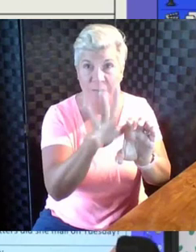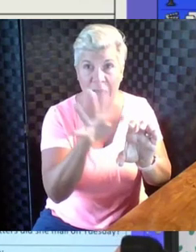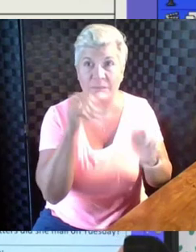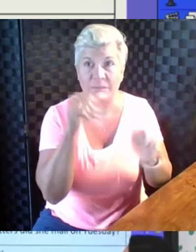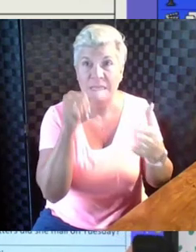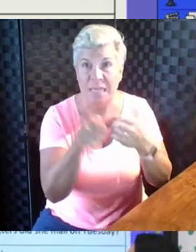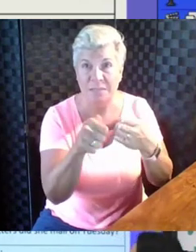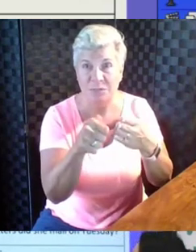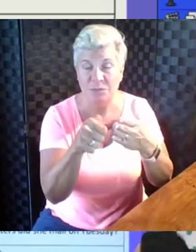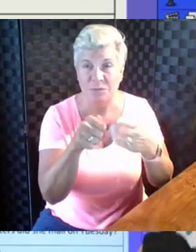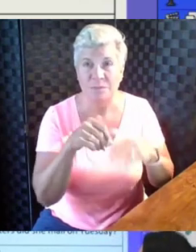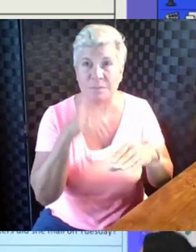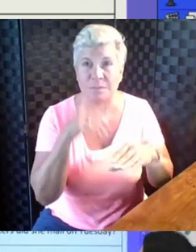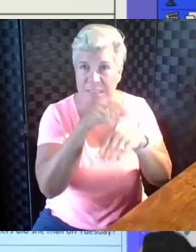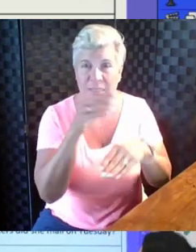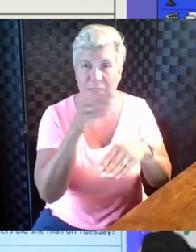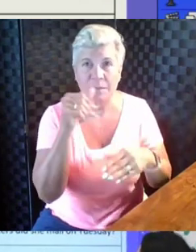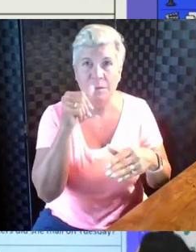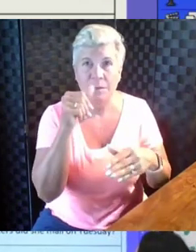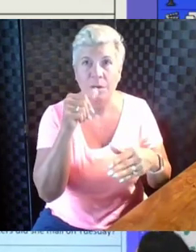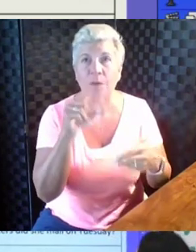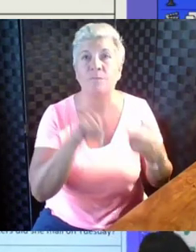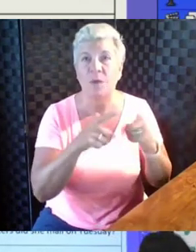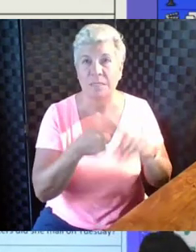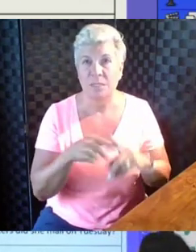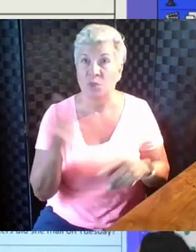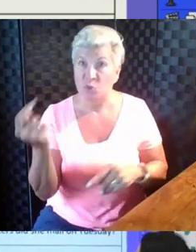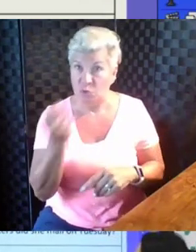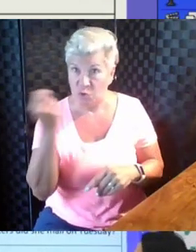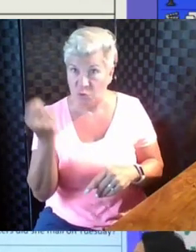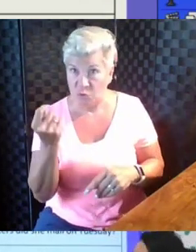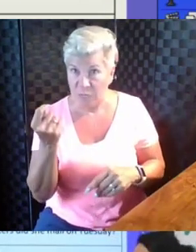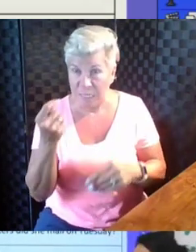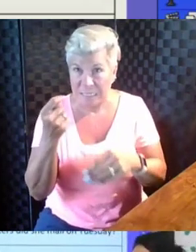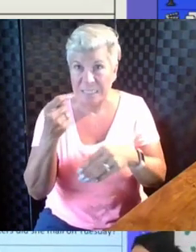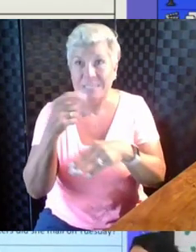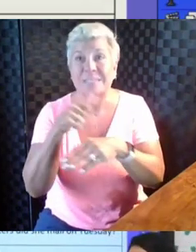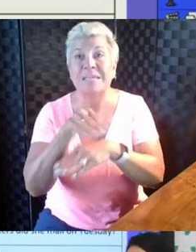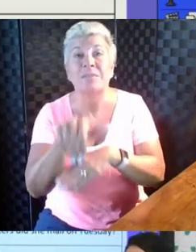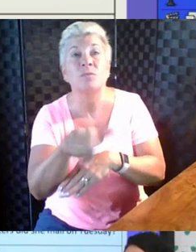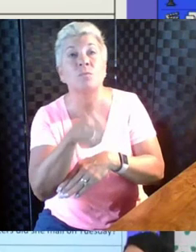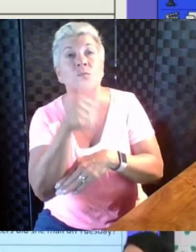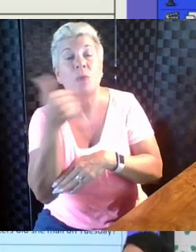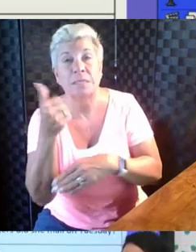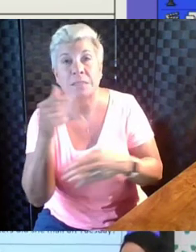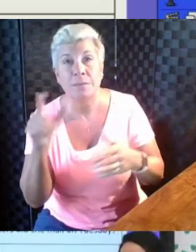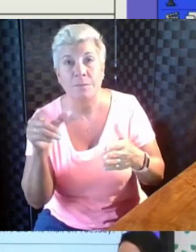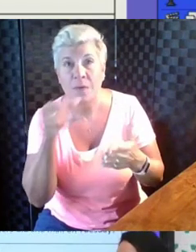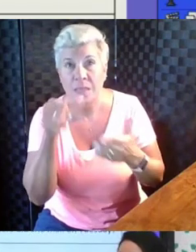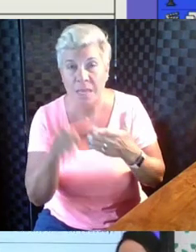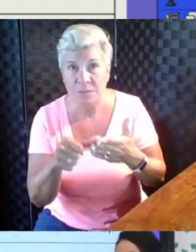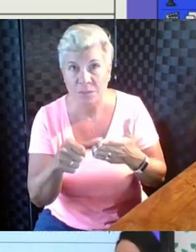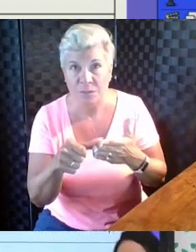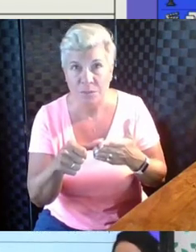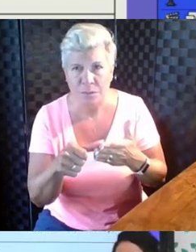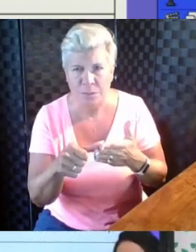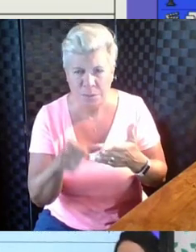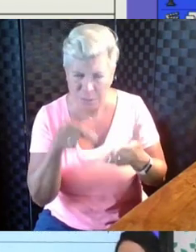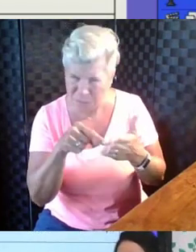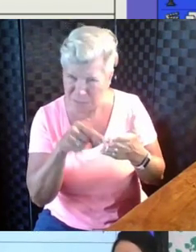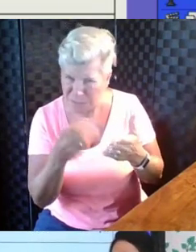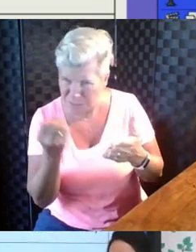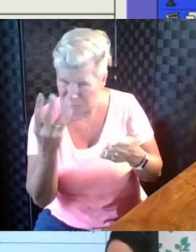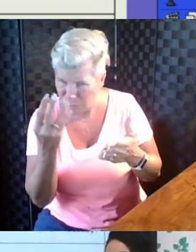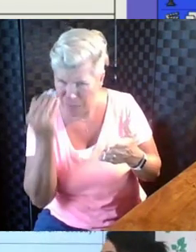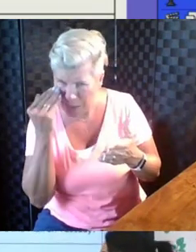5 letters in the mail to her friends. On Tuesday, she mailed the rest of her letters. Does it tell us how many she